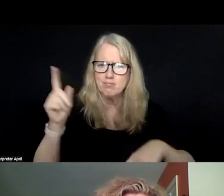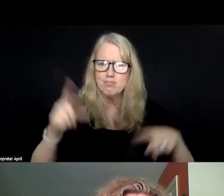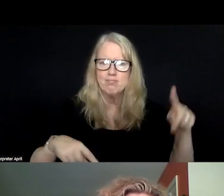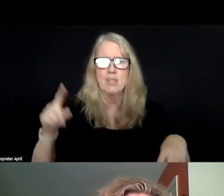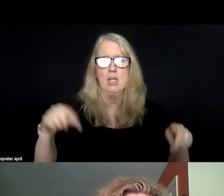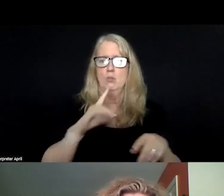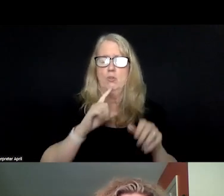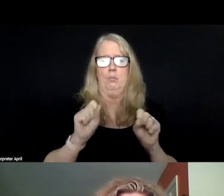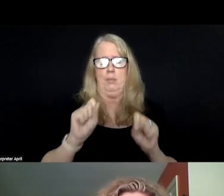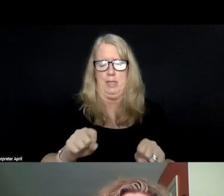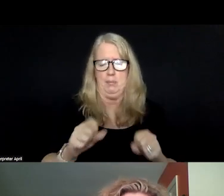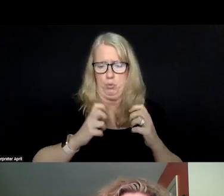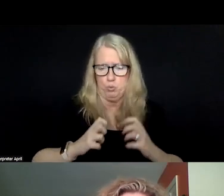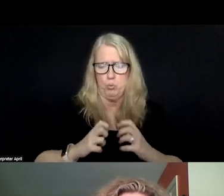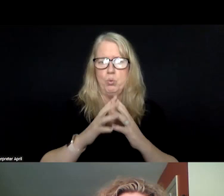able to implement